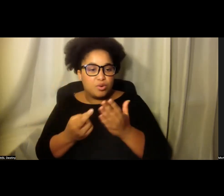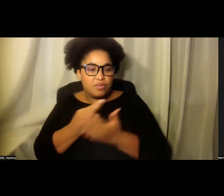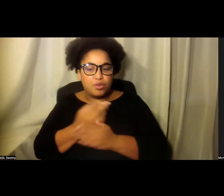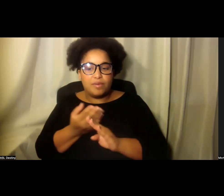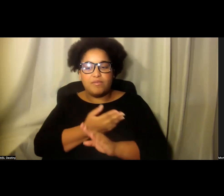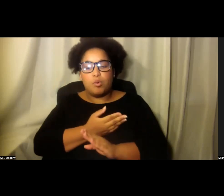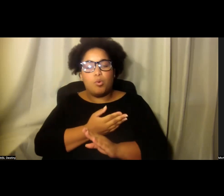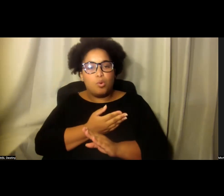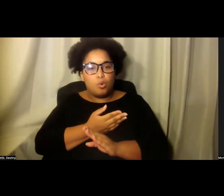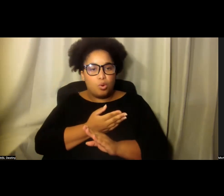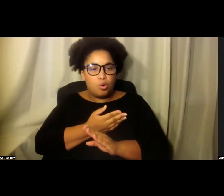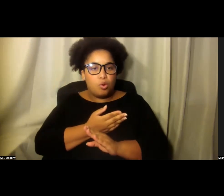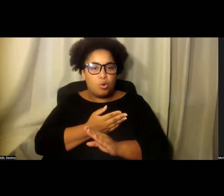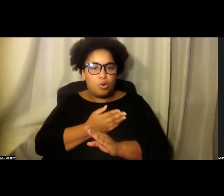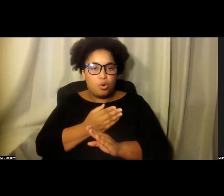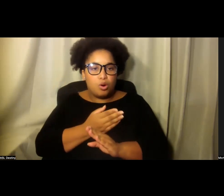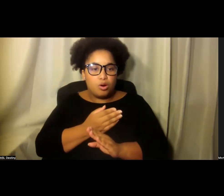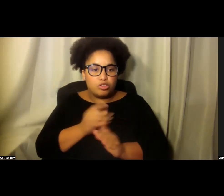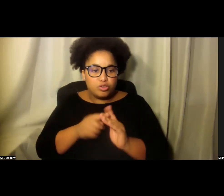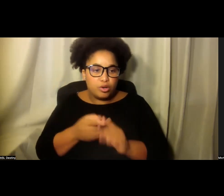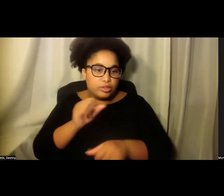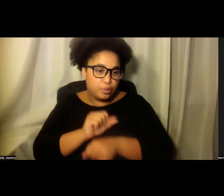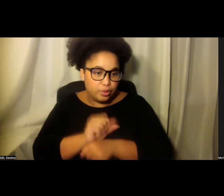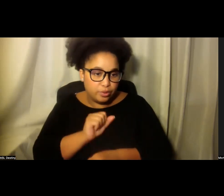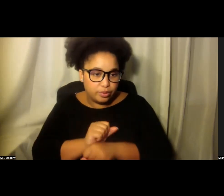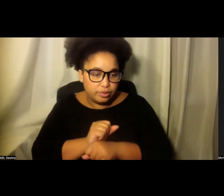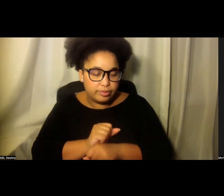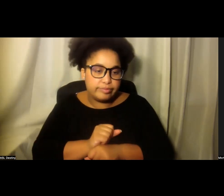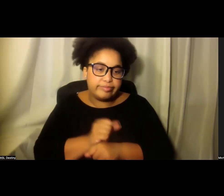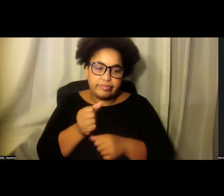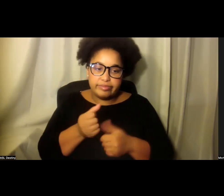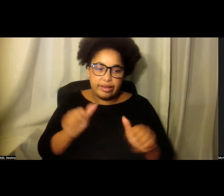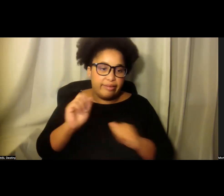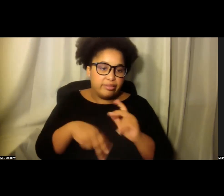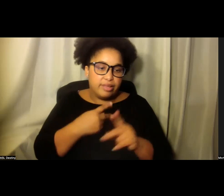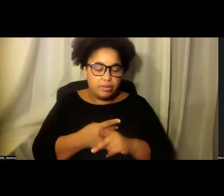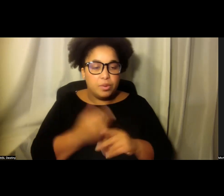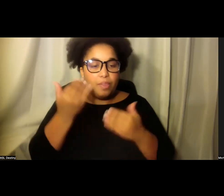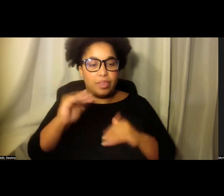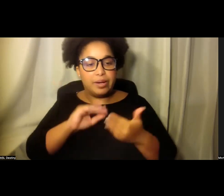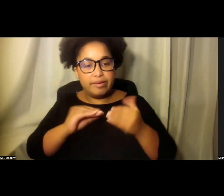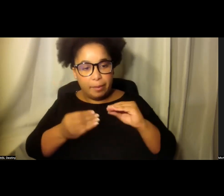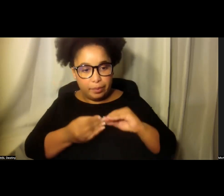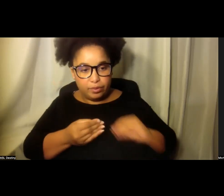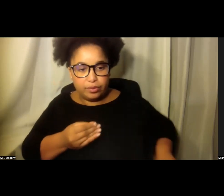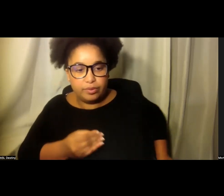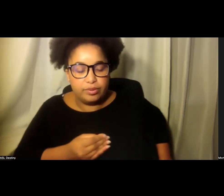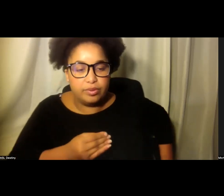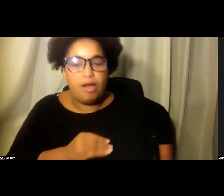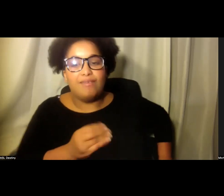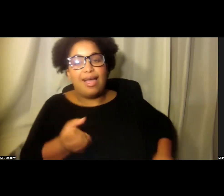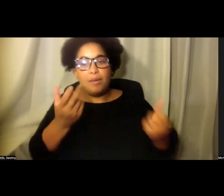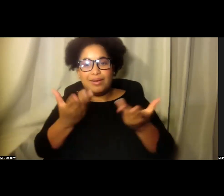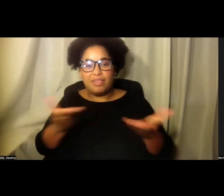undergo any type of work, really. So there's a limited number of actions that